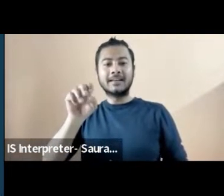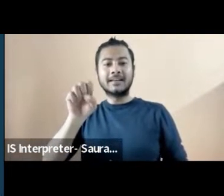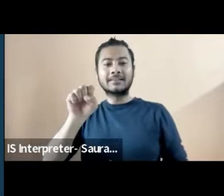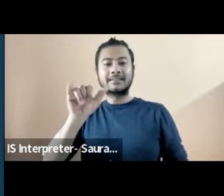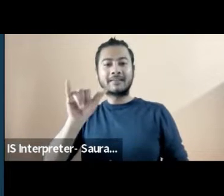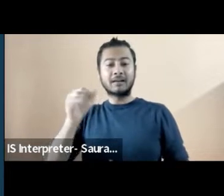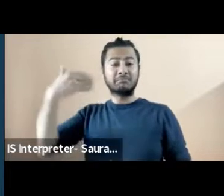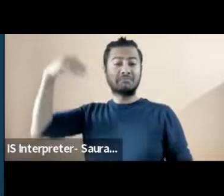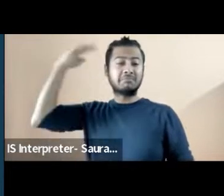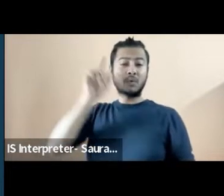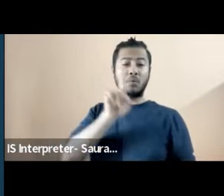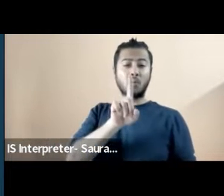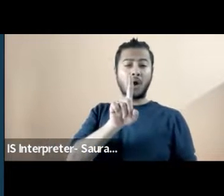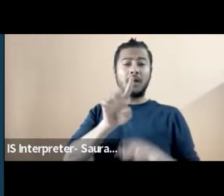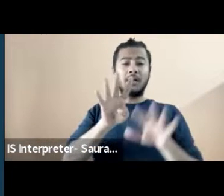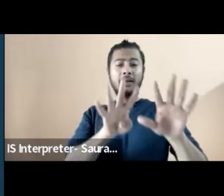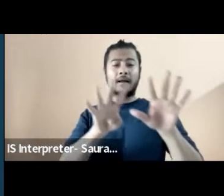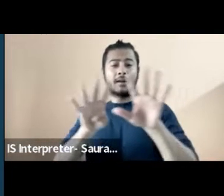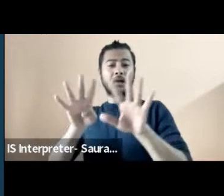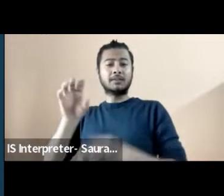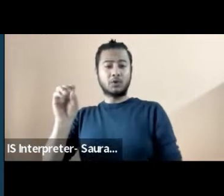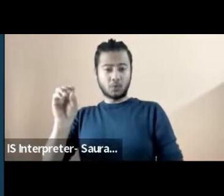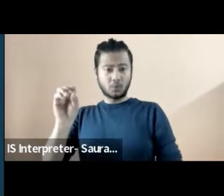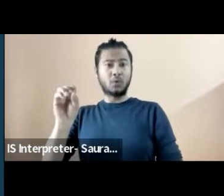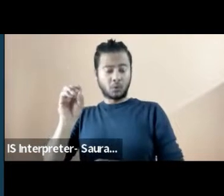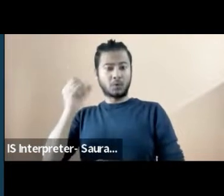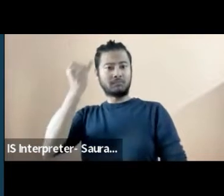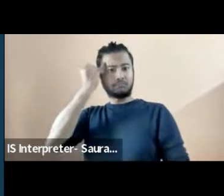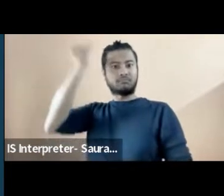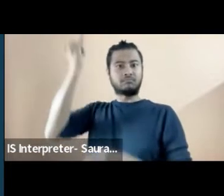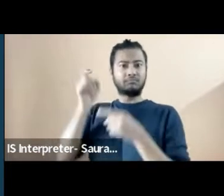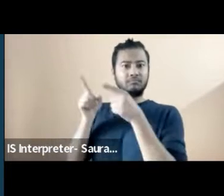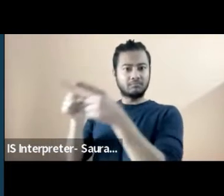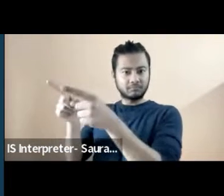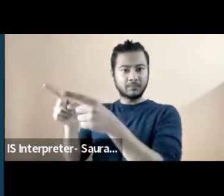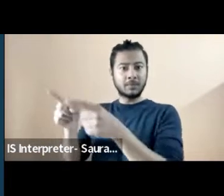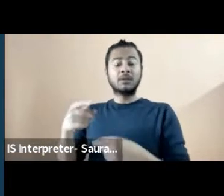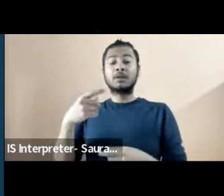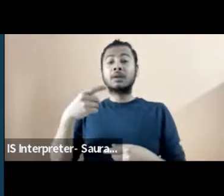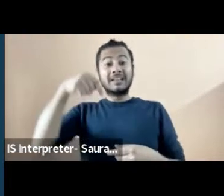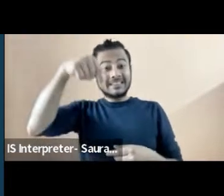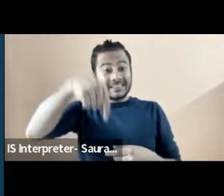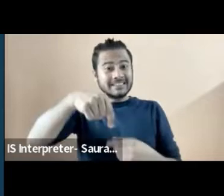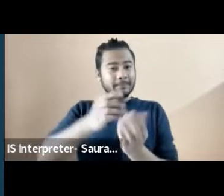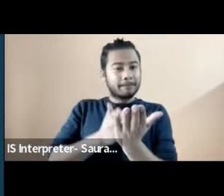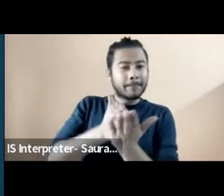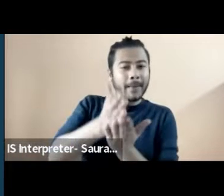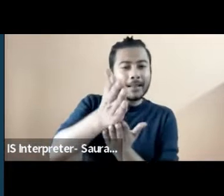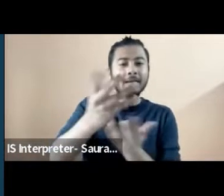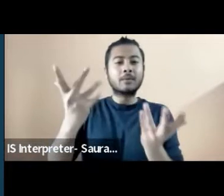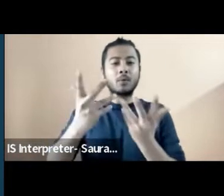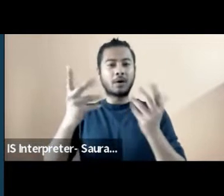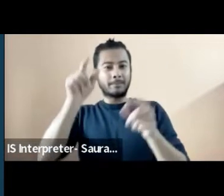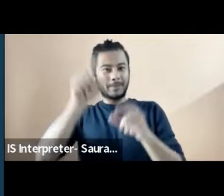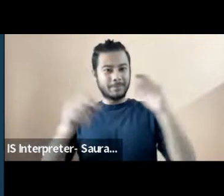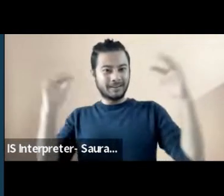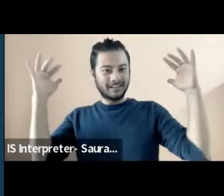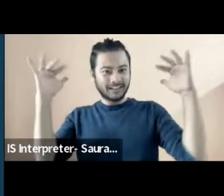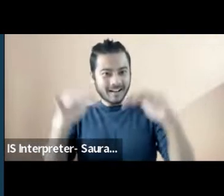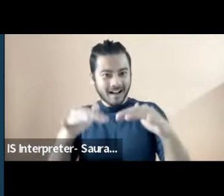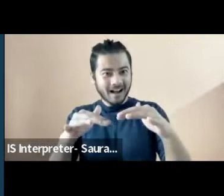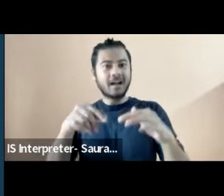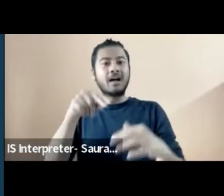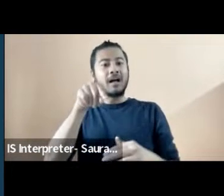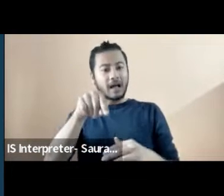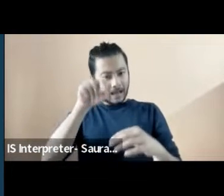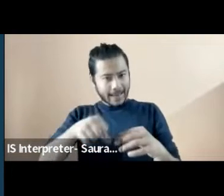invited participants, they discuss, debate, agree or disagree on themes related to,